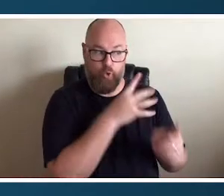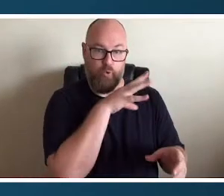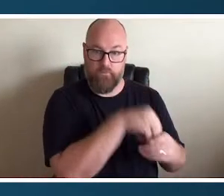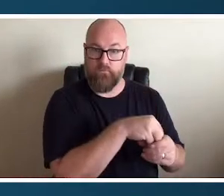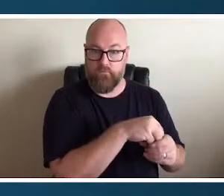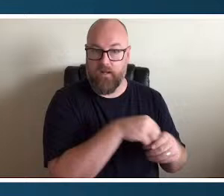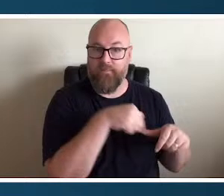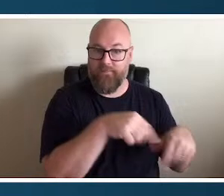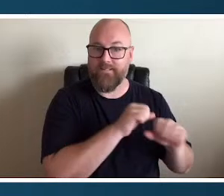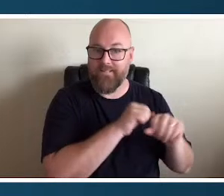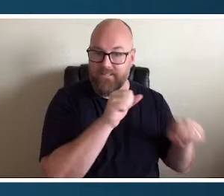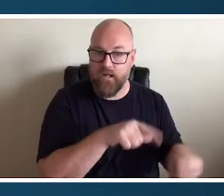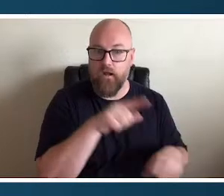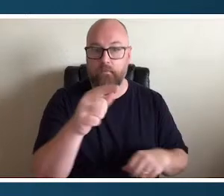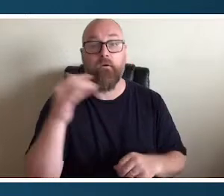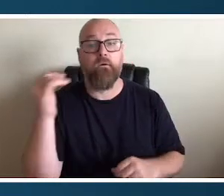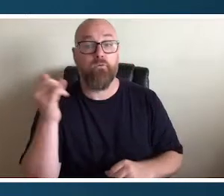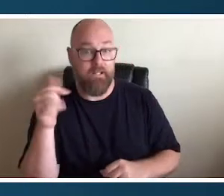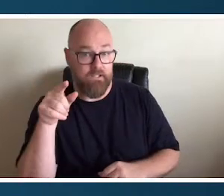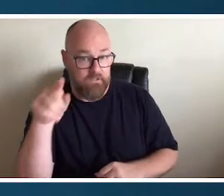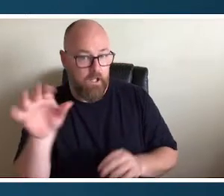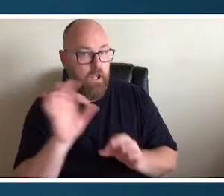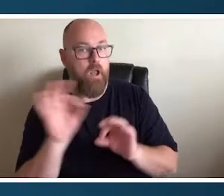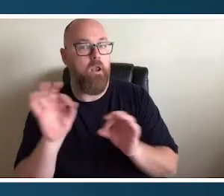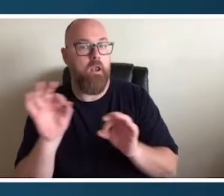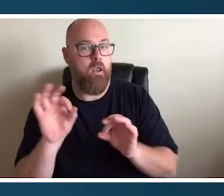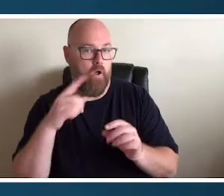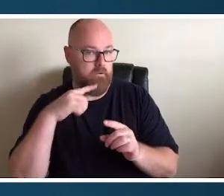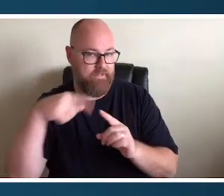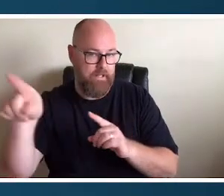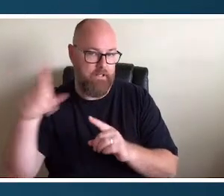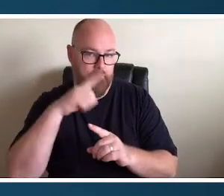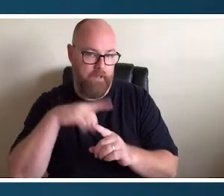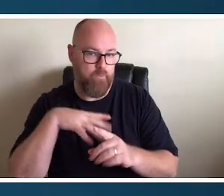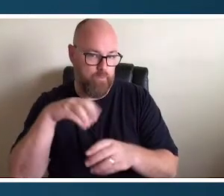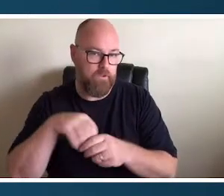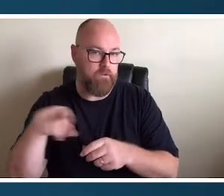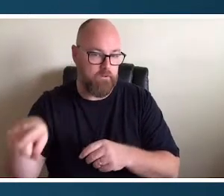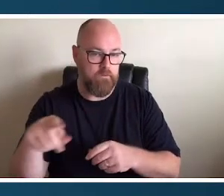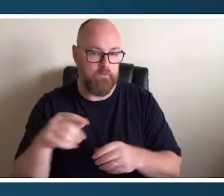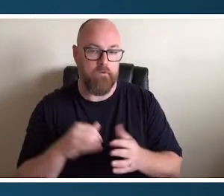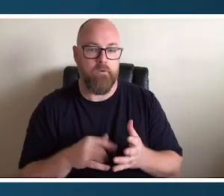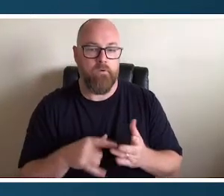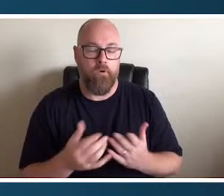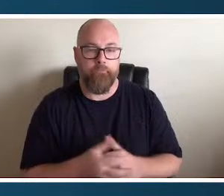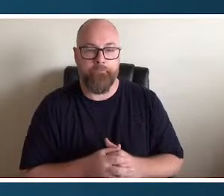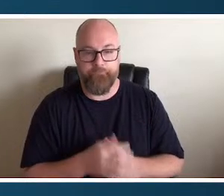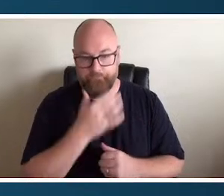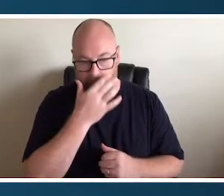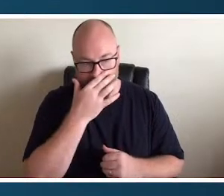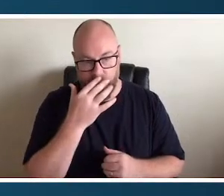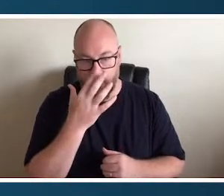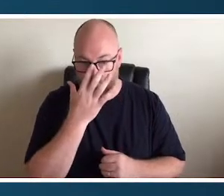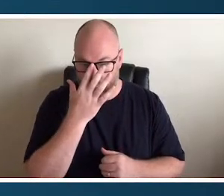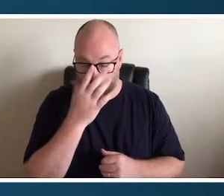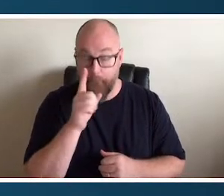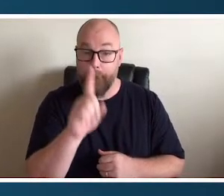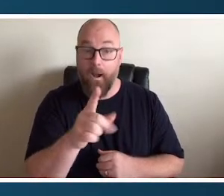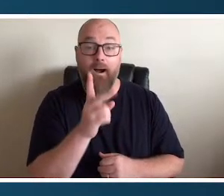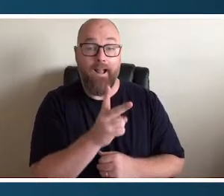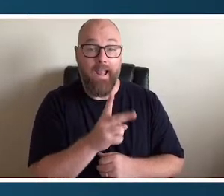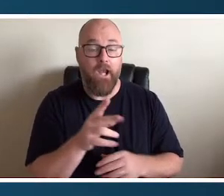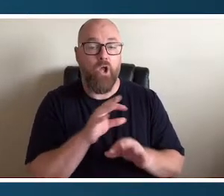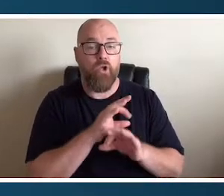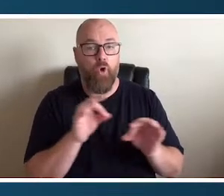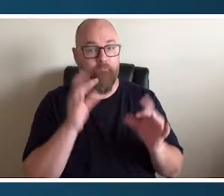households, and the gray ones are the non-sending, the non-participating households. But again, let's not forget about those